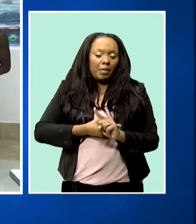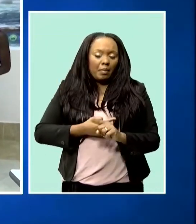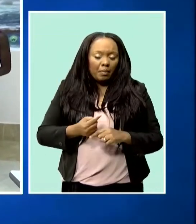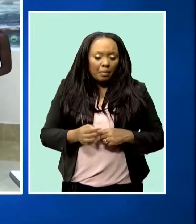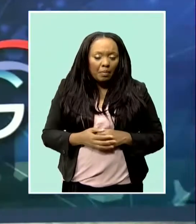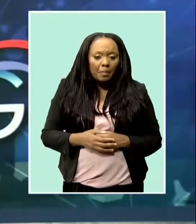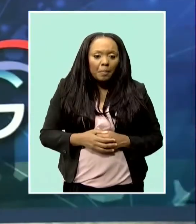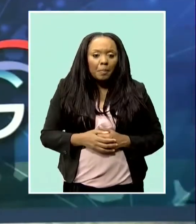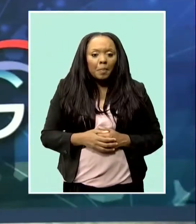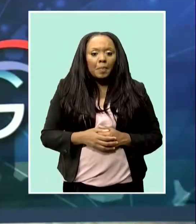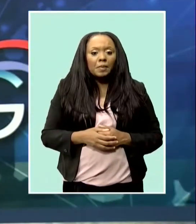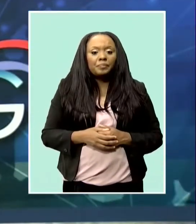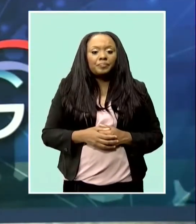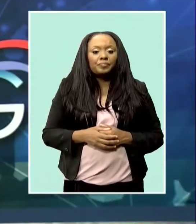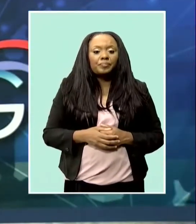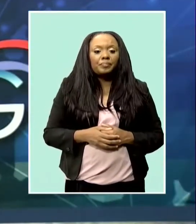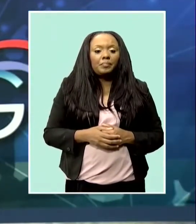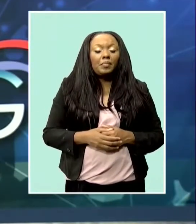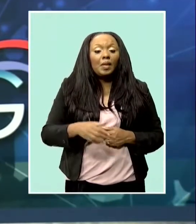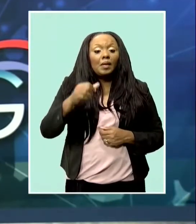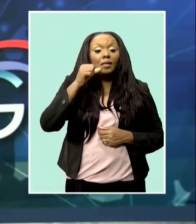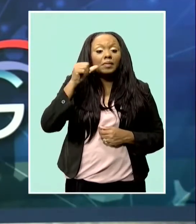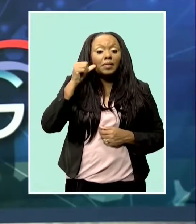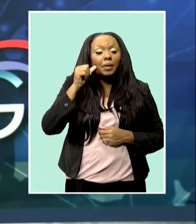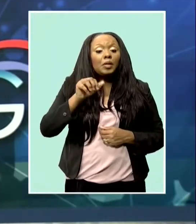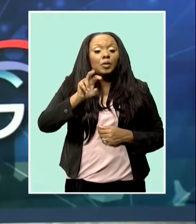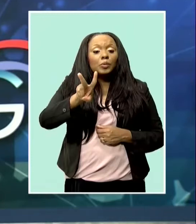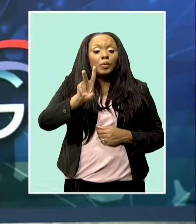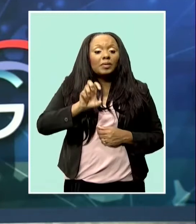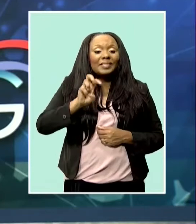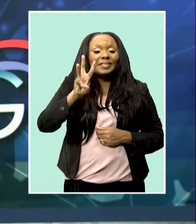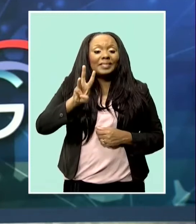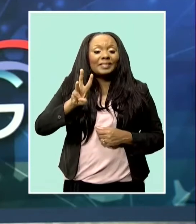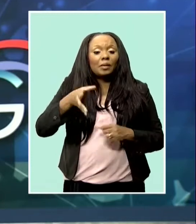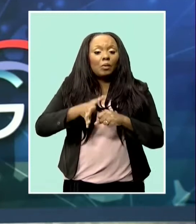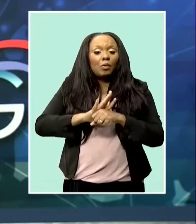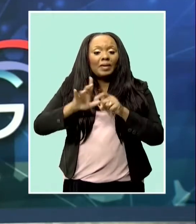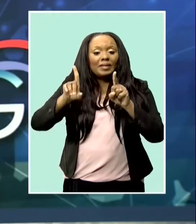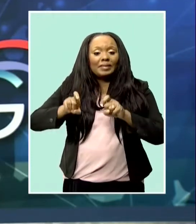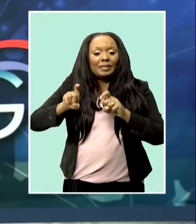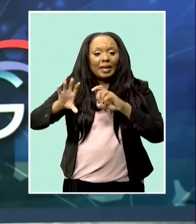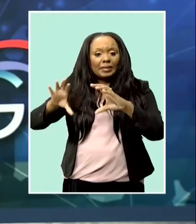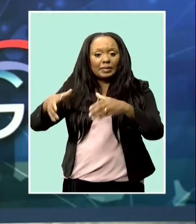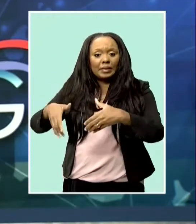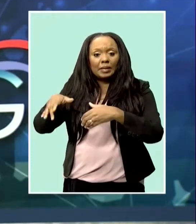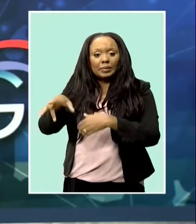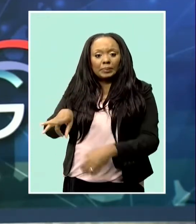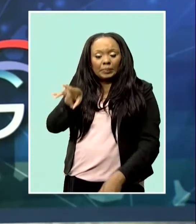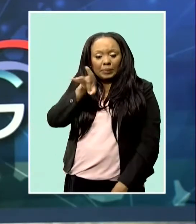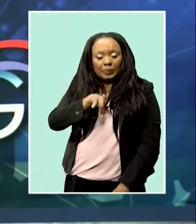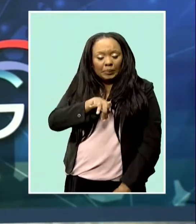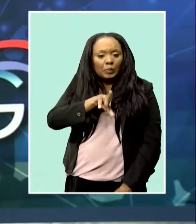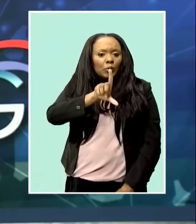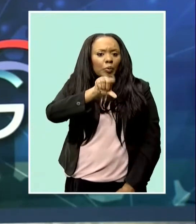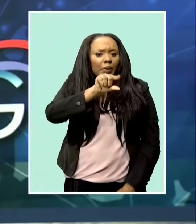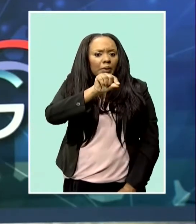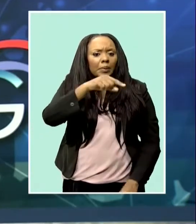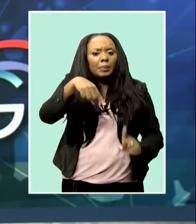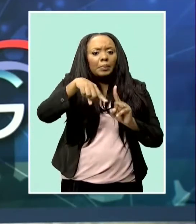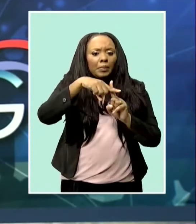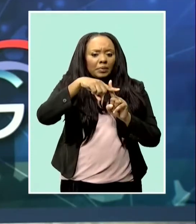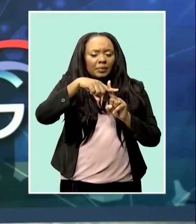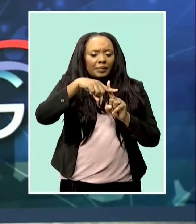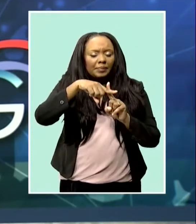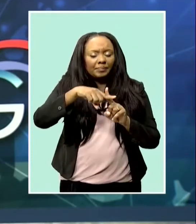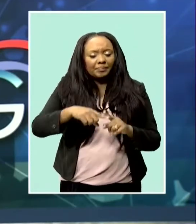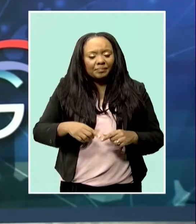News. A total of 20 new COVID-19 cases, 7 males and 13 females, were recorded from the